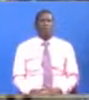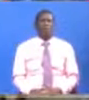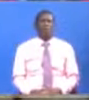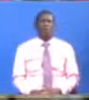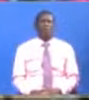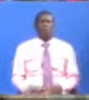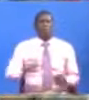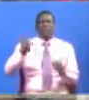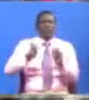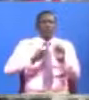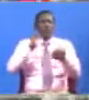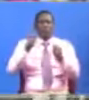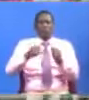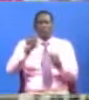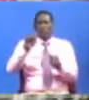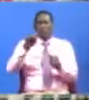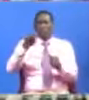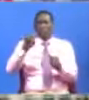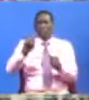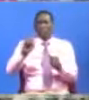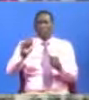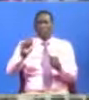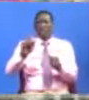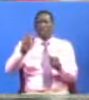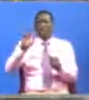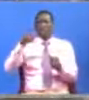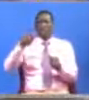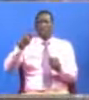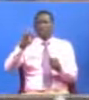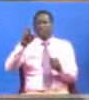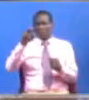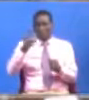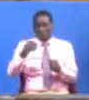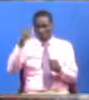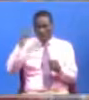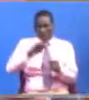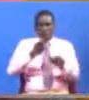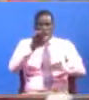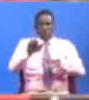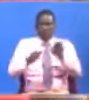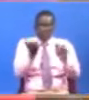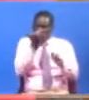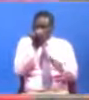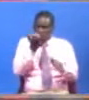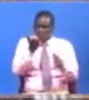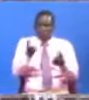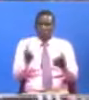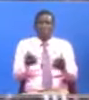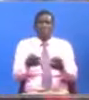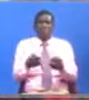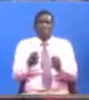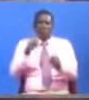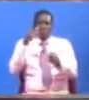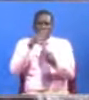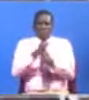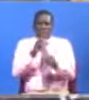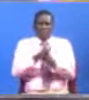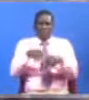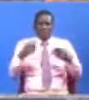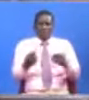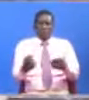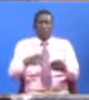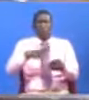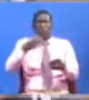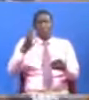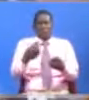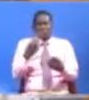The fifth edition of the APSA Kip Keino Classic made a return to its initial venue, the Nyayo National Stadium, with plenty of fans thronging the venue